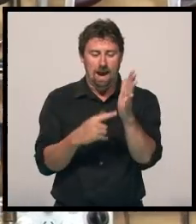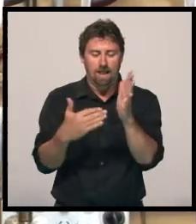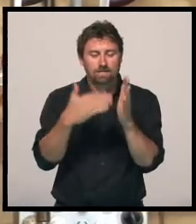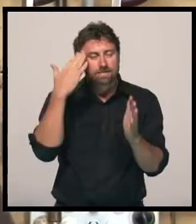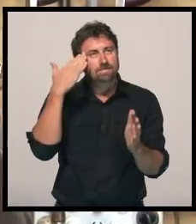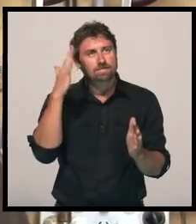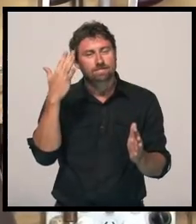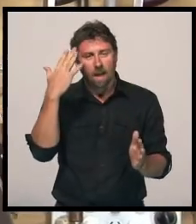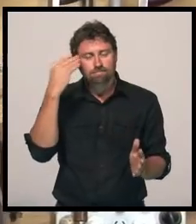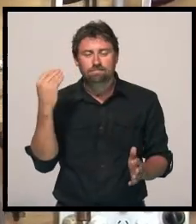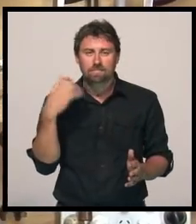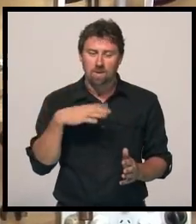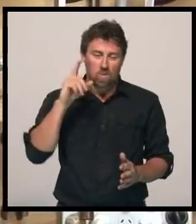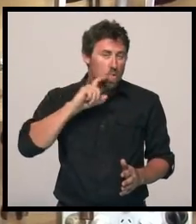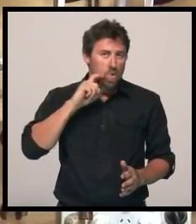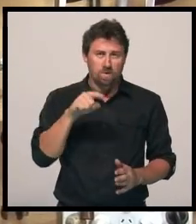Alzheimer's disease has got me too.